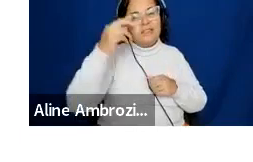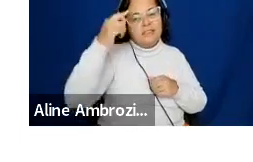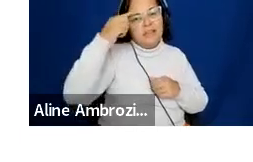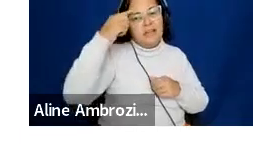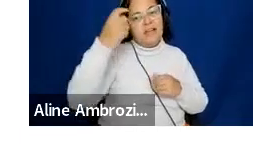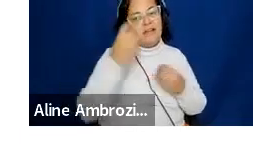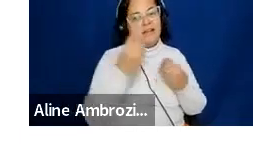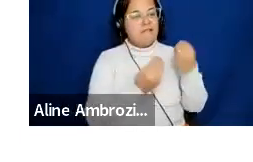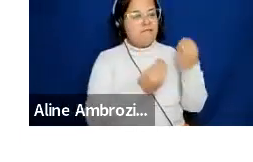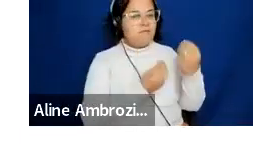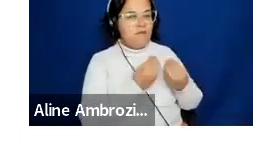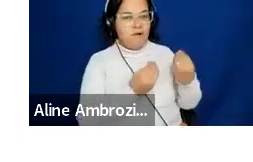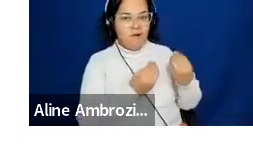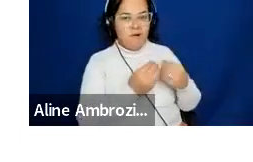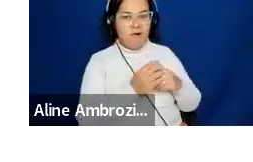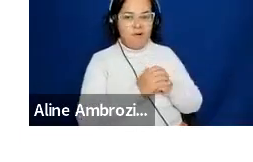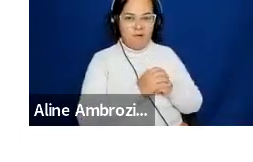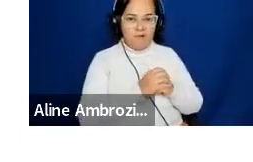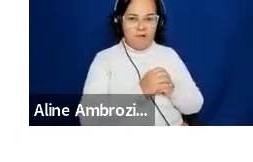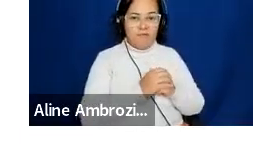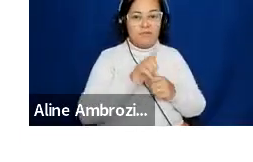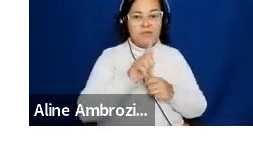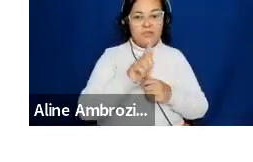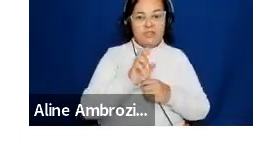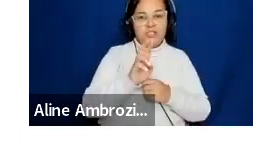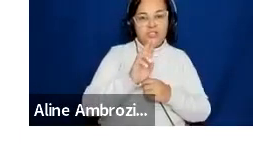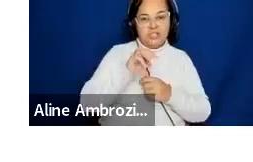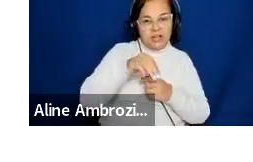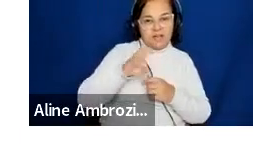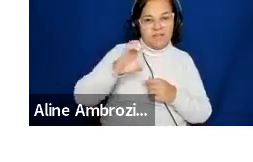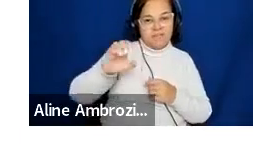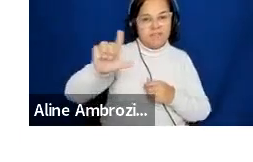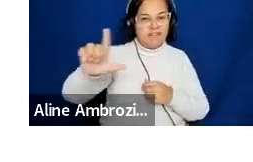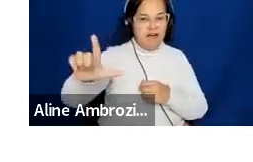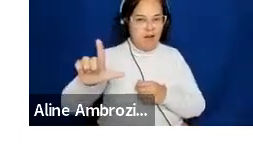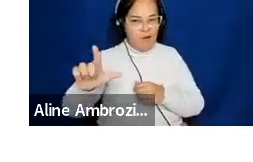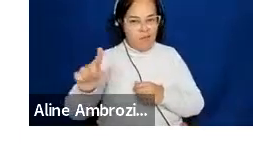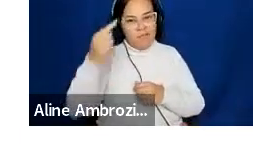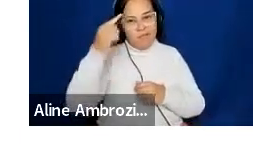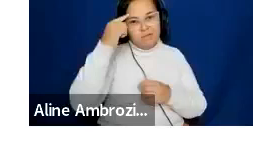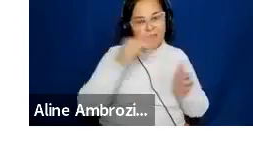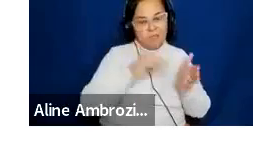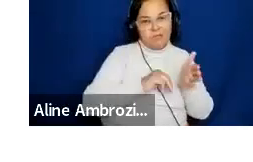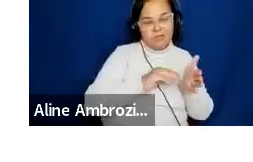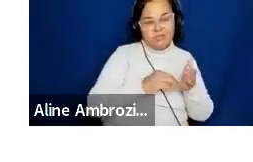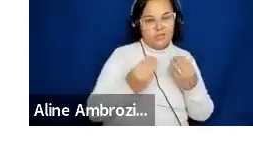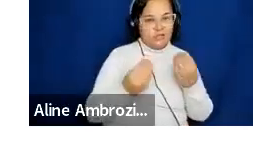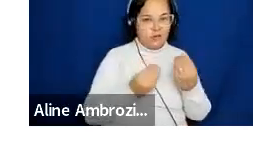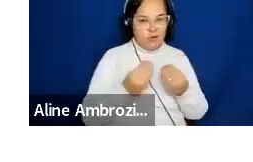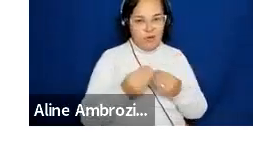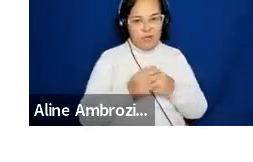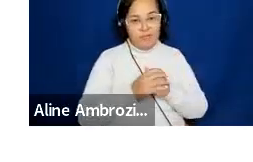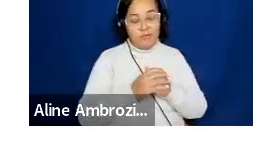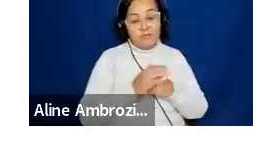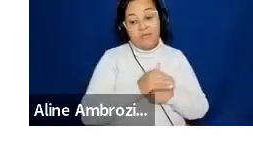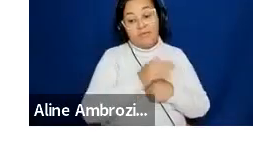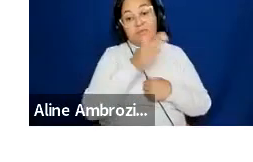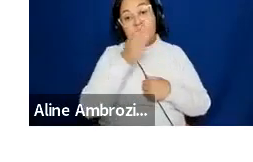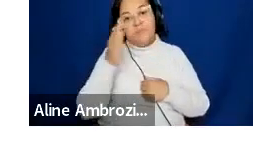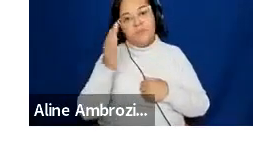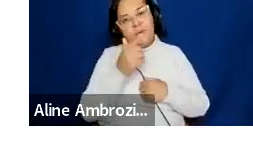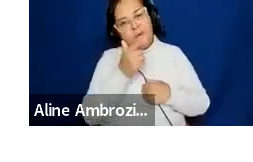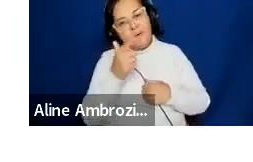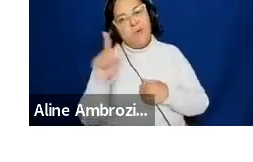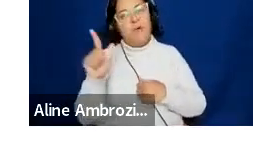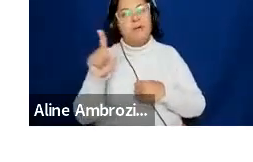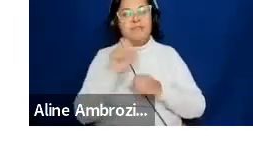relevant to psychology. So I thought that next stage, for the next seminar, we could look, first of